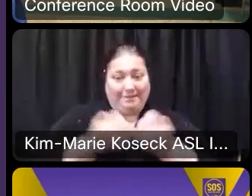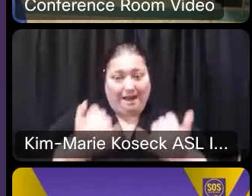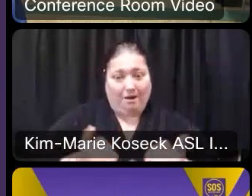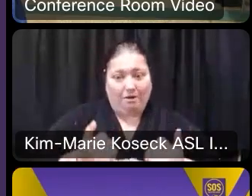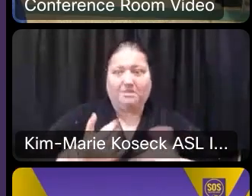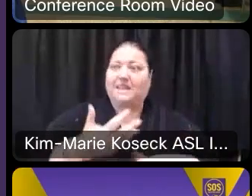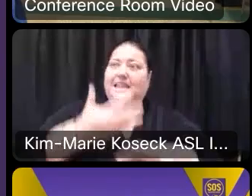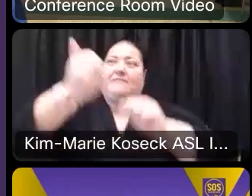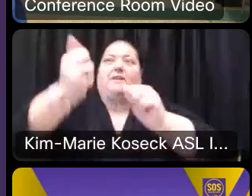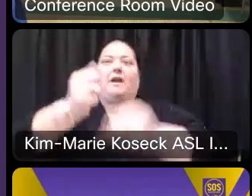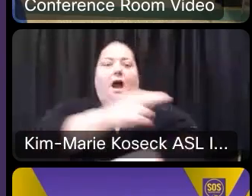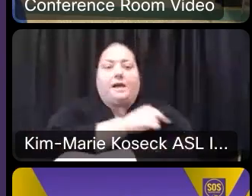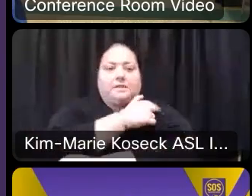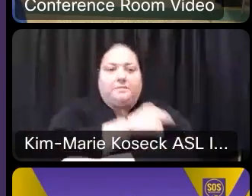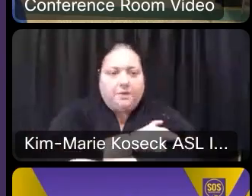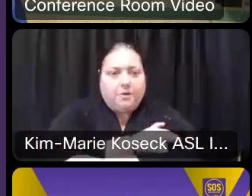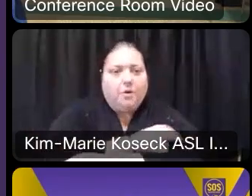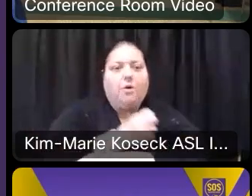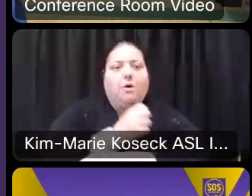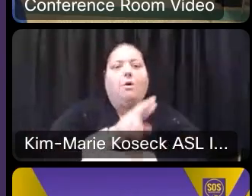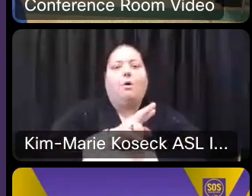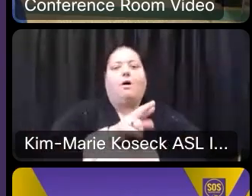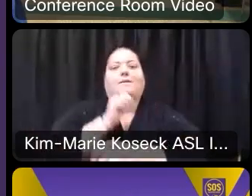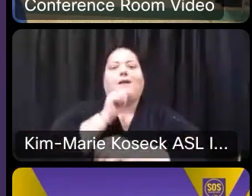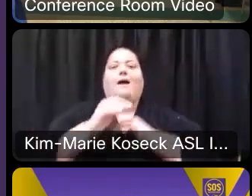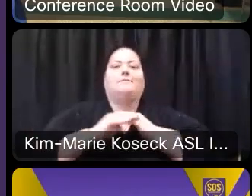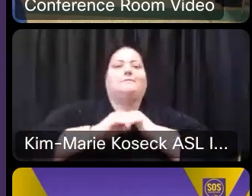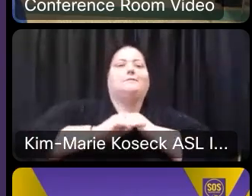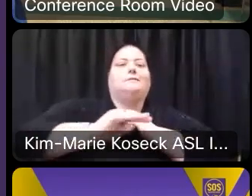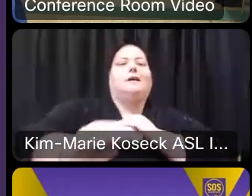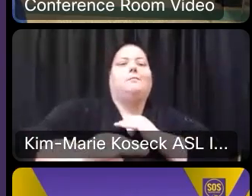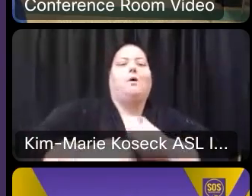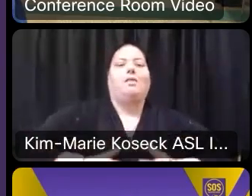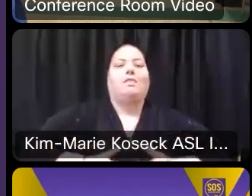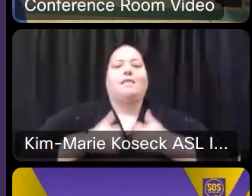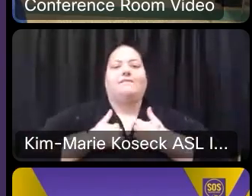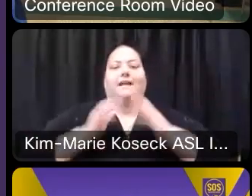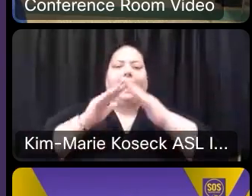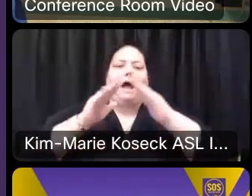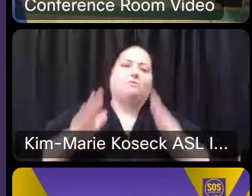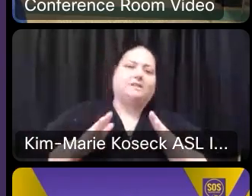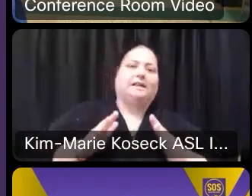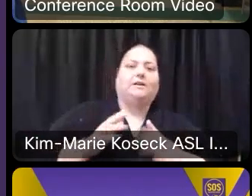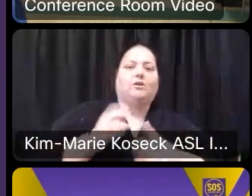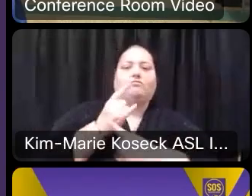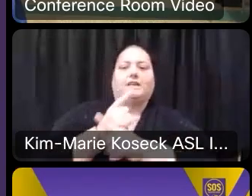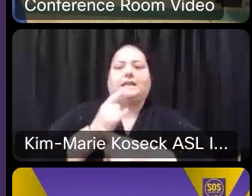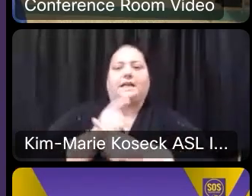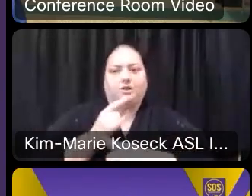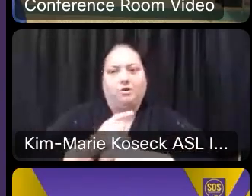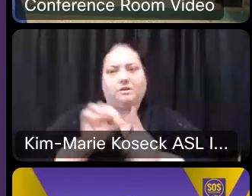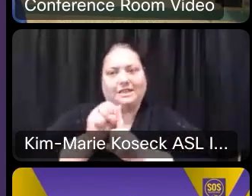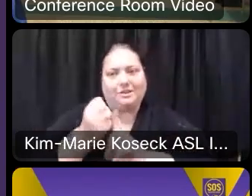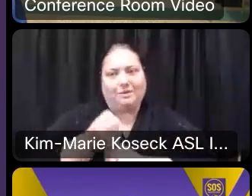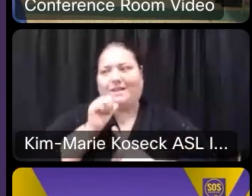somebody leaving a hospital or being in a unstable housing situation or residential situation that's